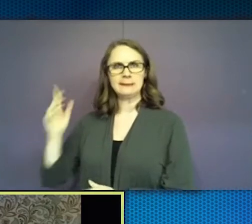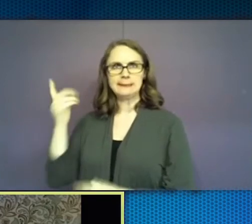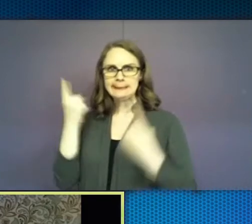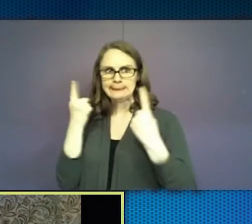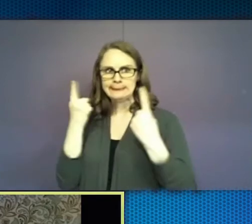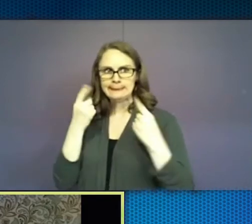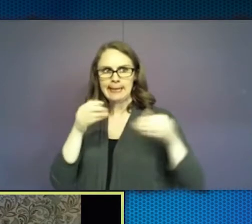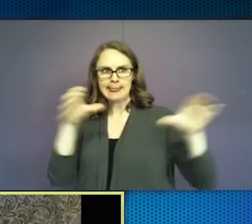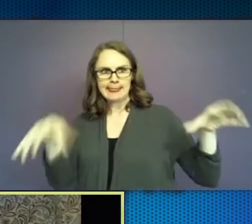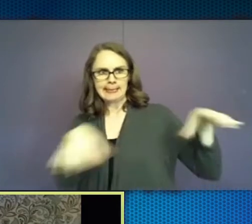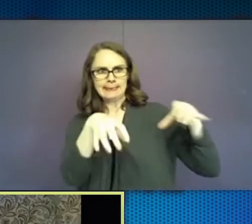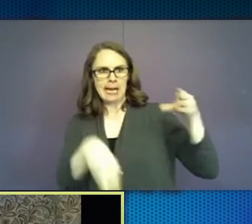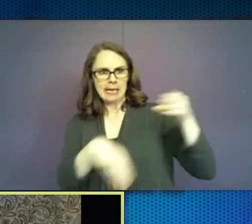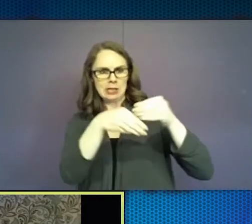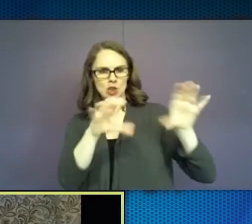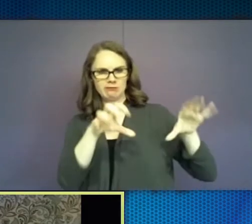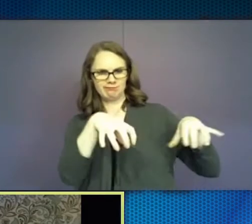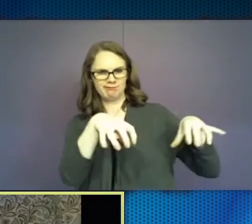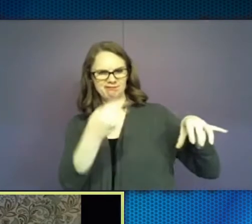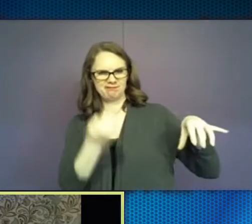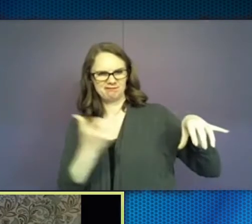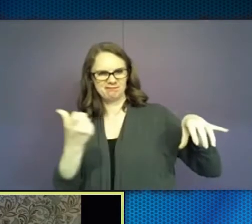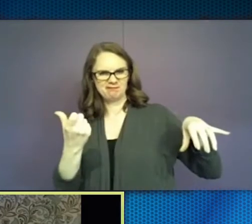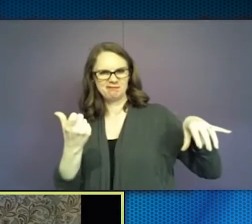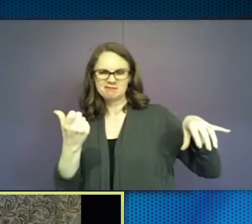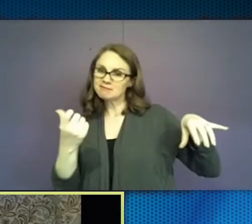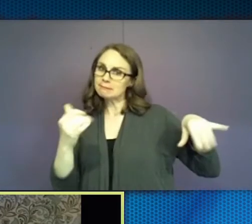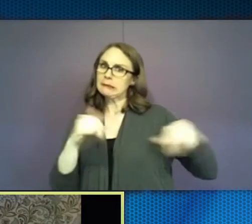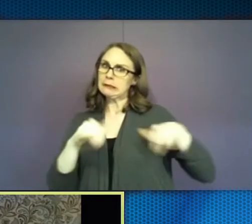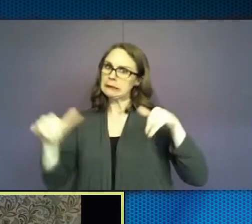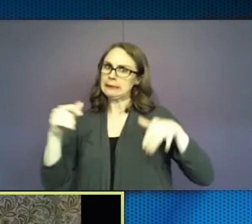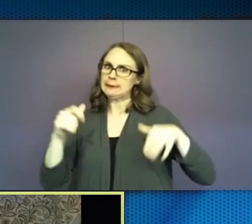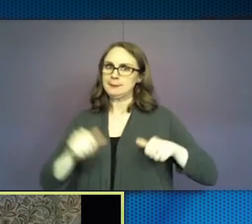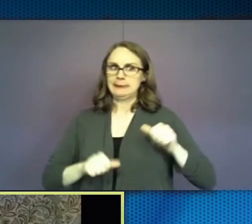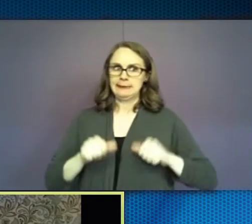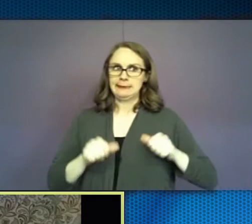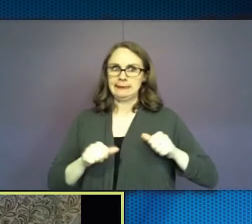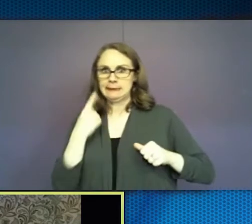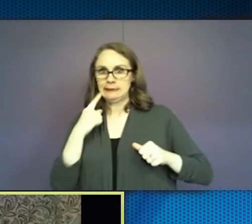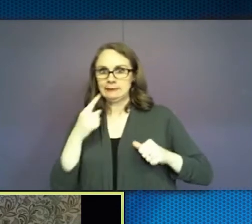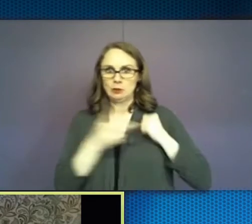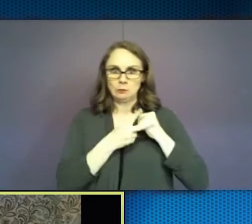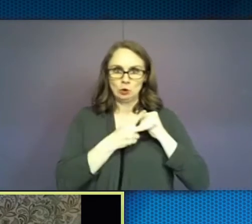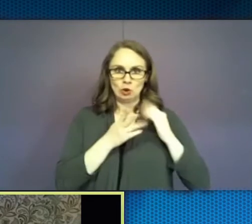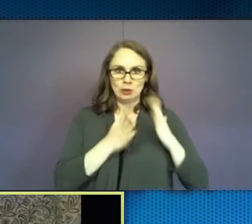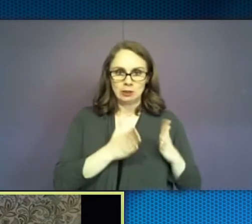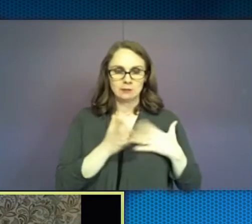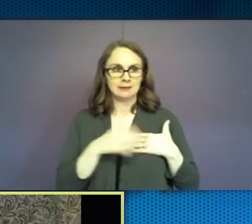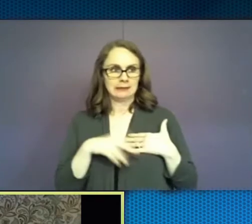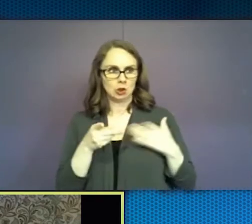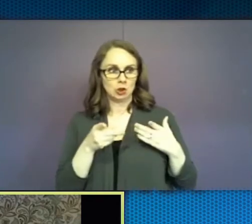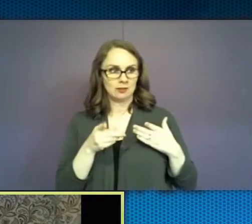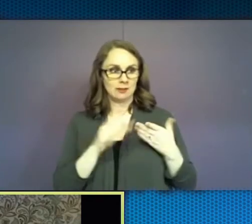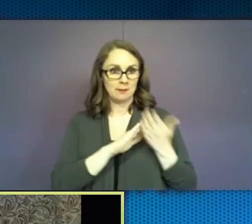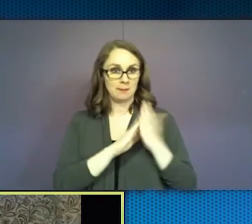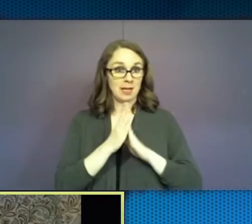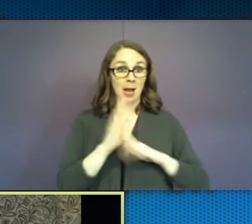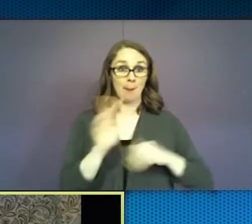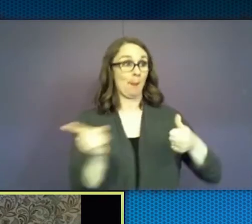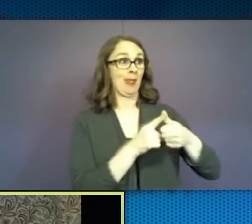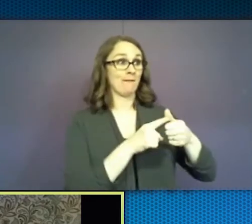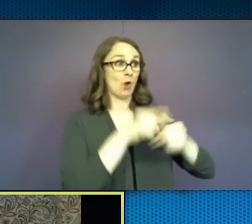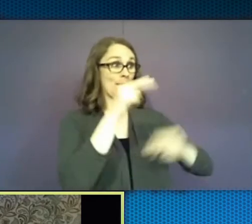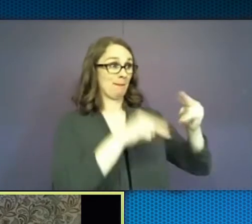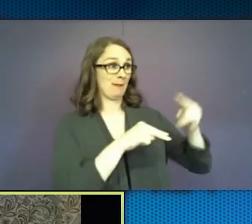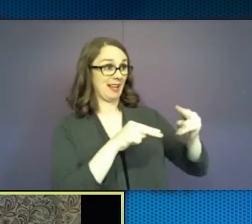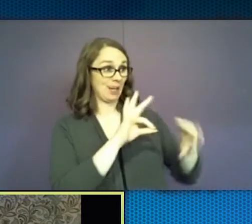side, which is a common predicament for preservationists. Do you take something back to its original state and interpret